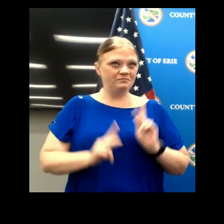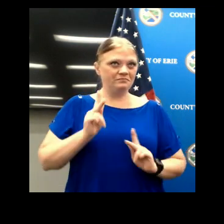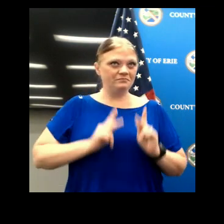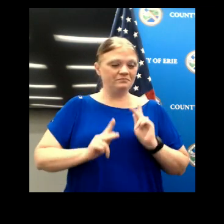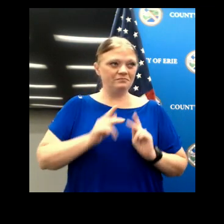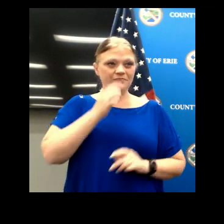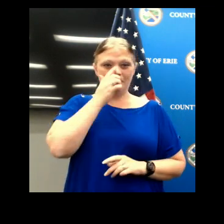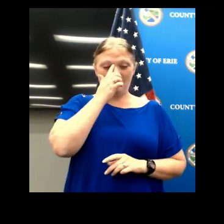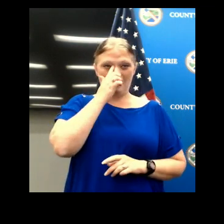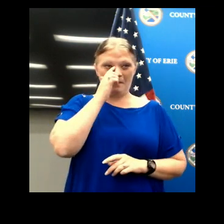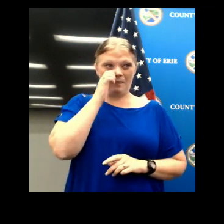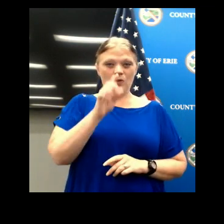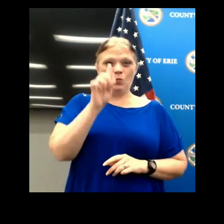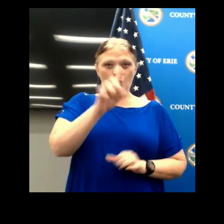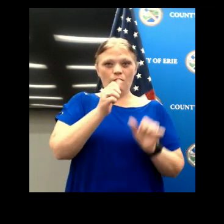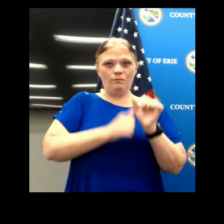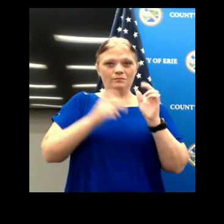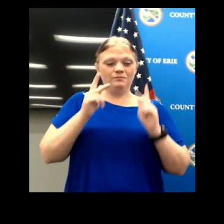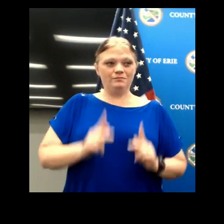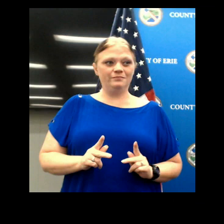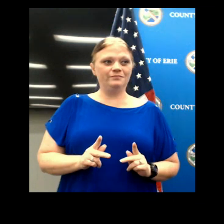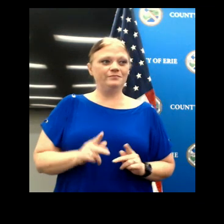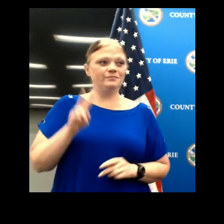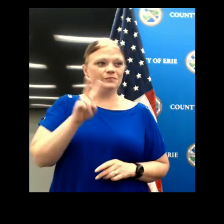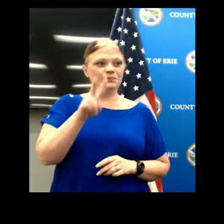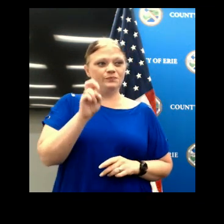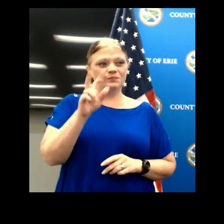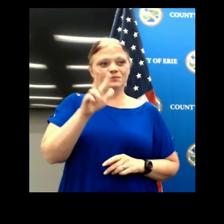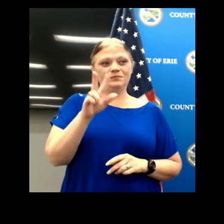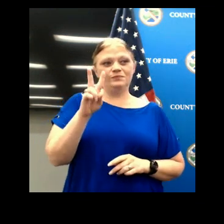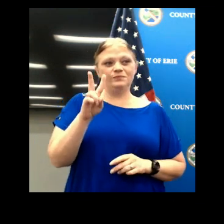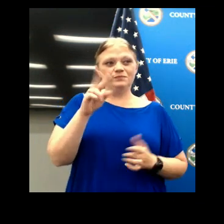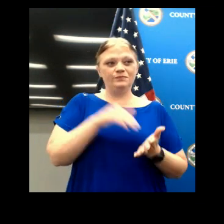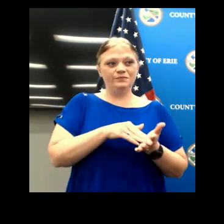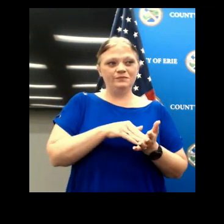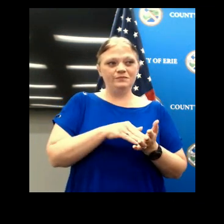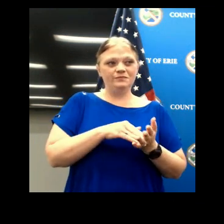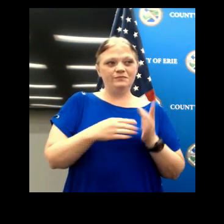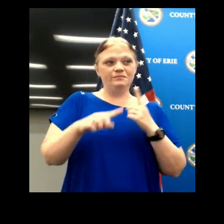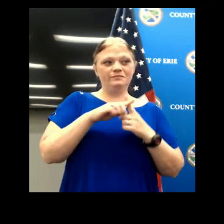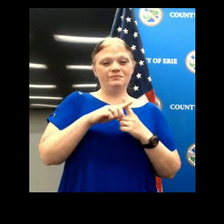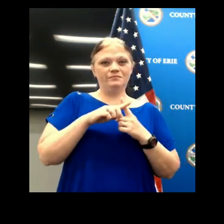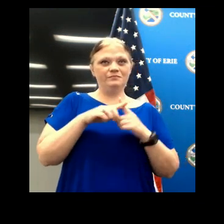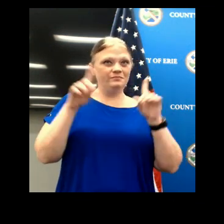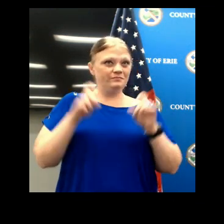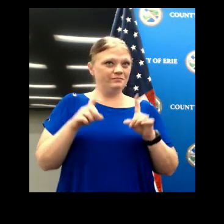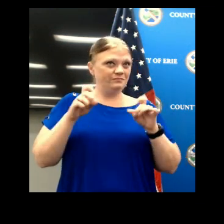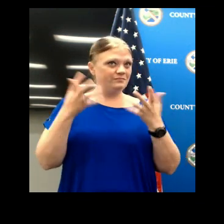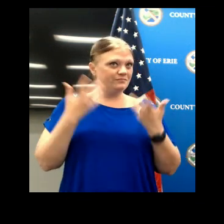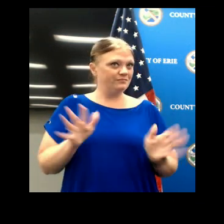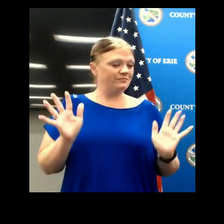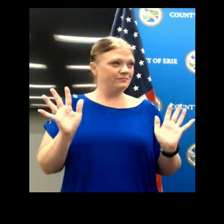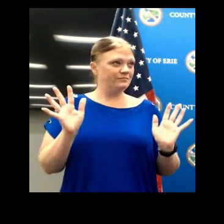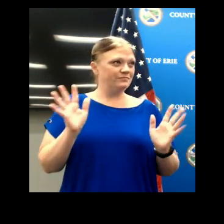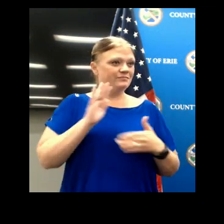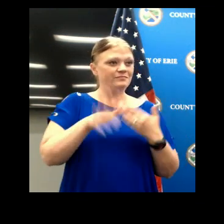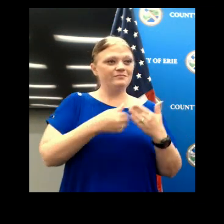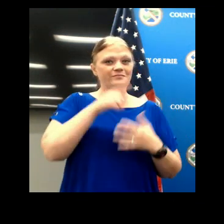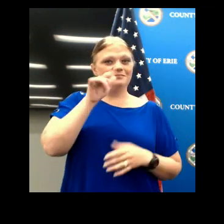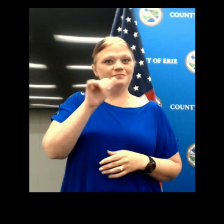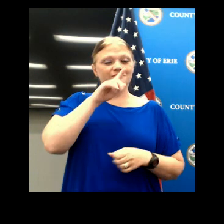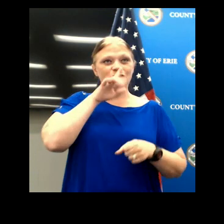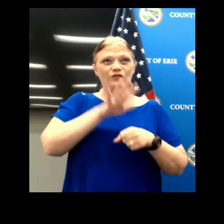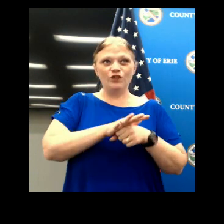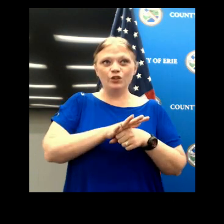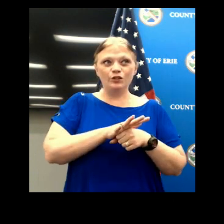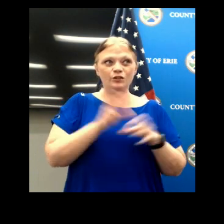It is one per person out of 232,000 plus specimens that have been tested. These are all lab confirmed